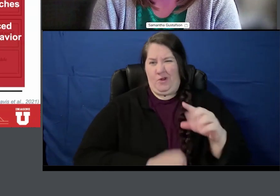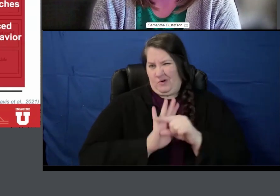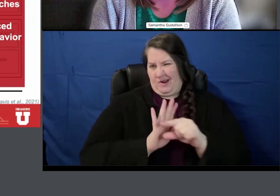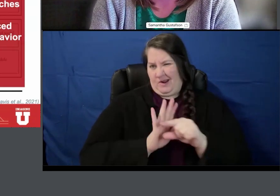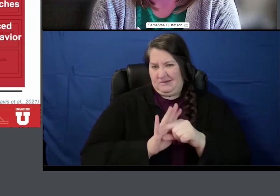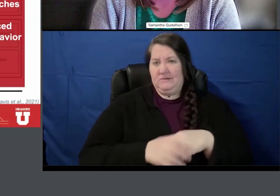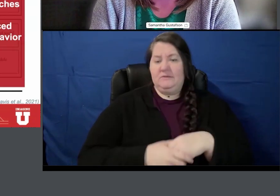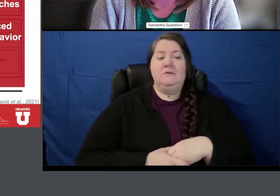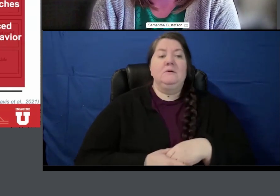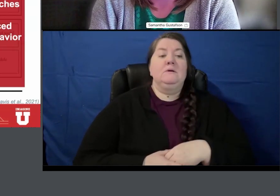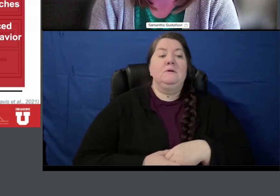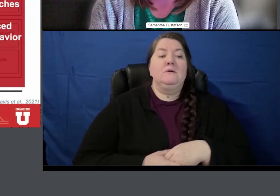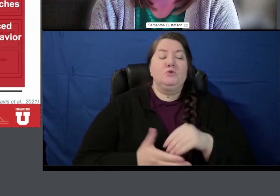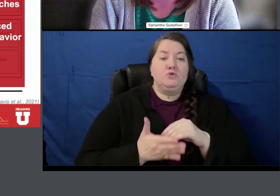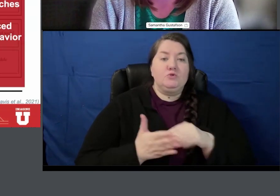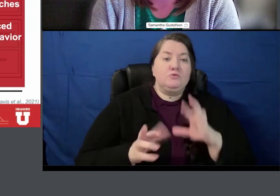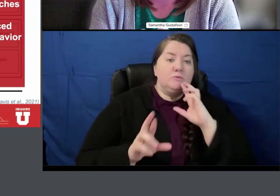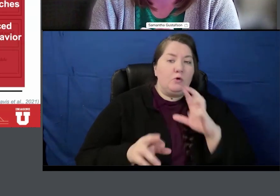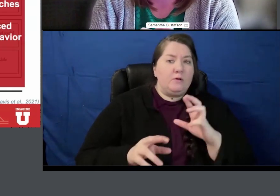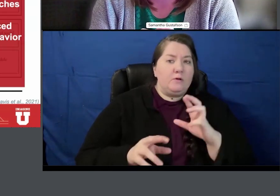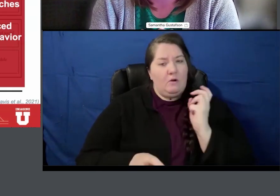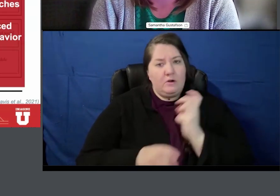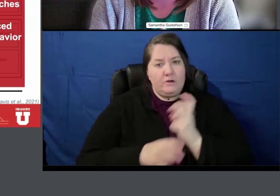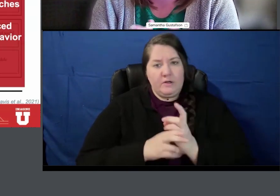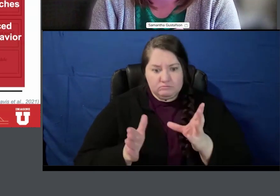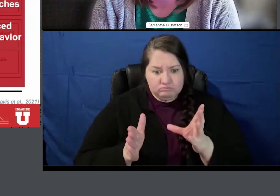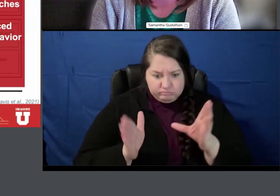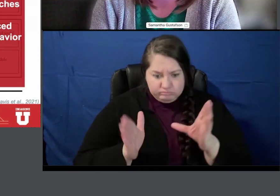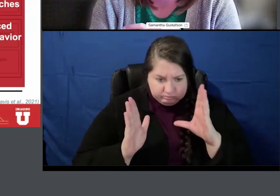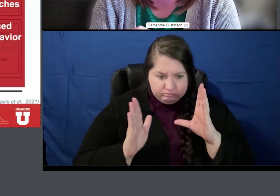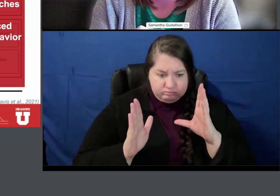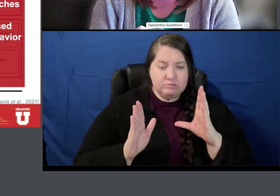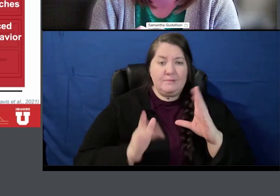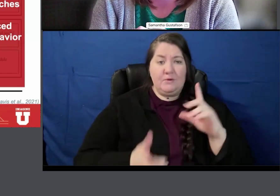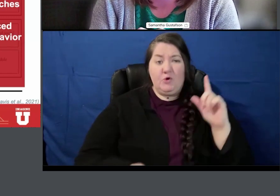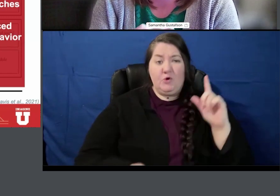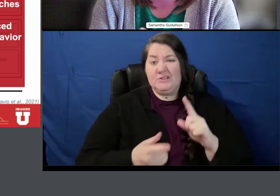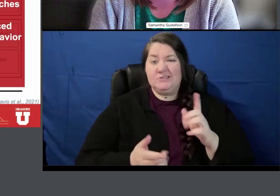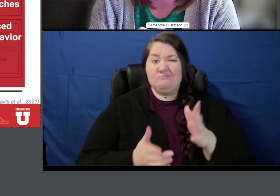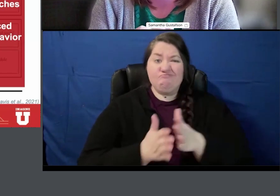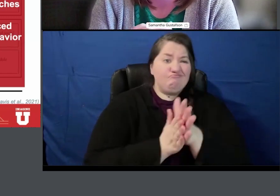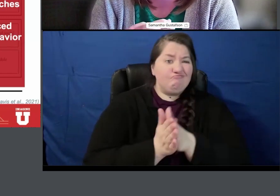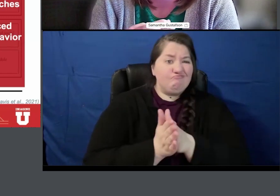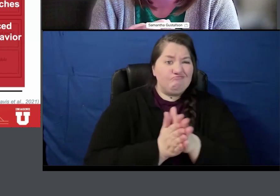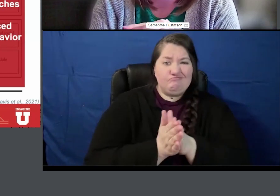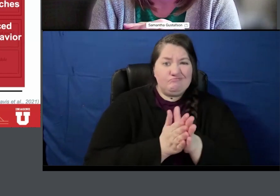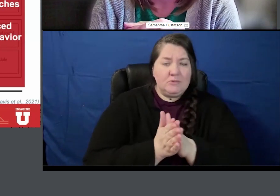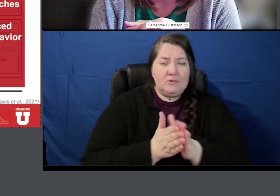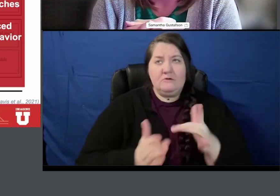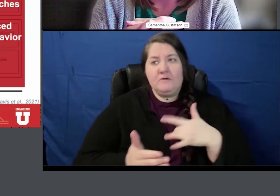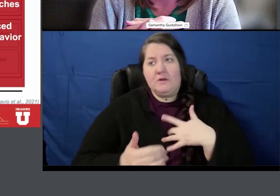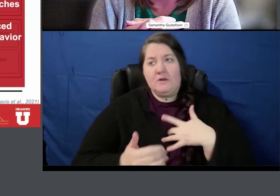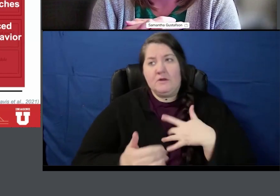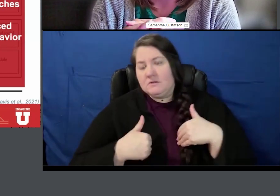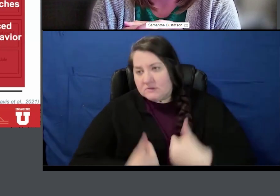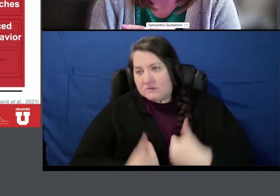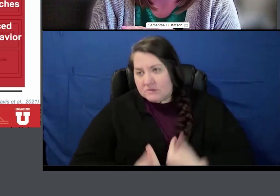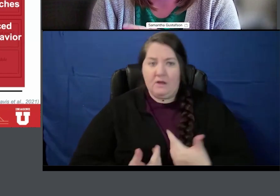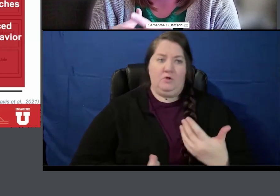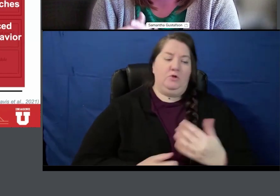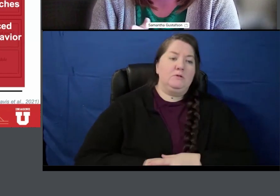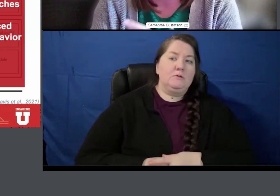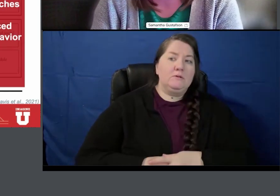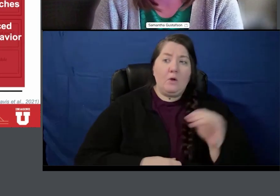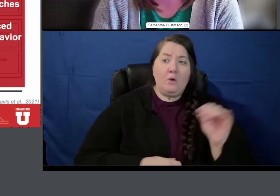students reported difficulty concentrating and sometimes a reduction in motivation because they were so tired. And